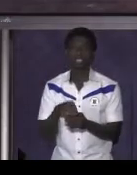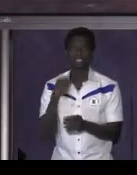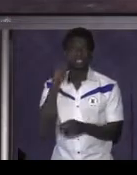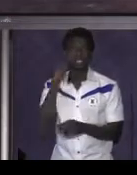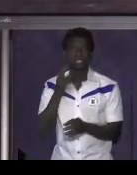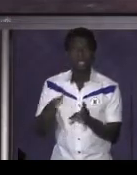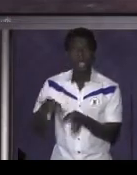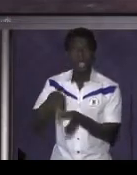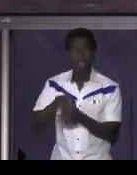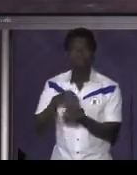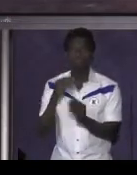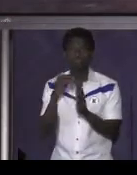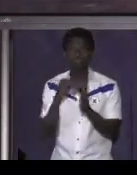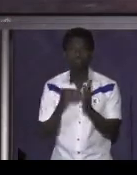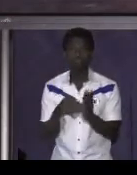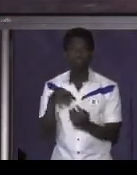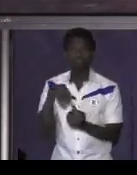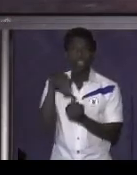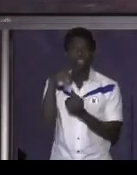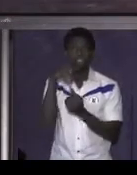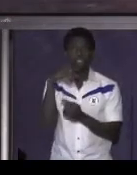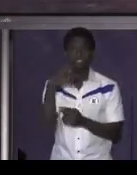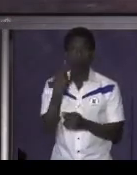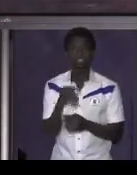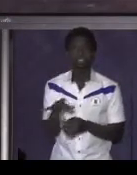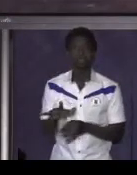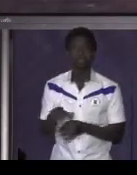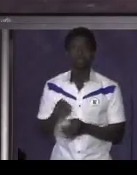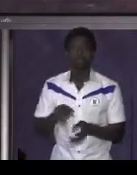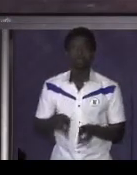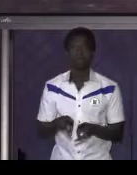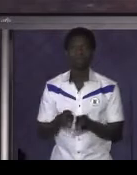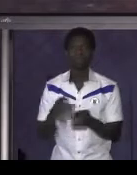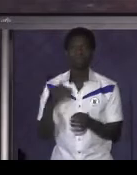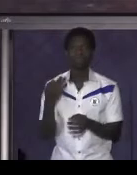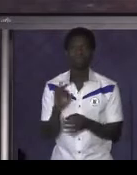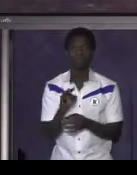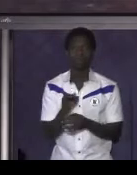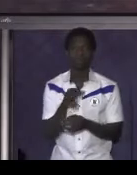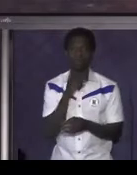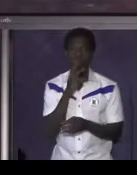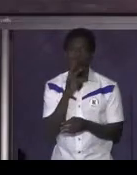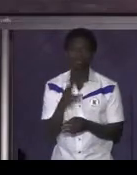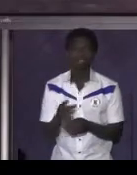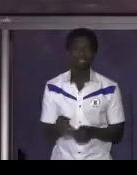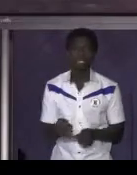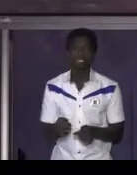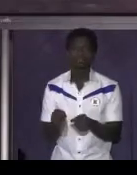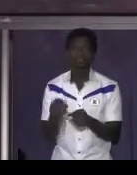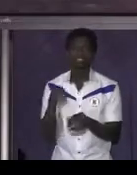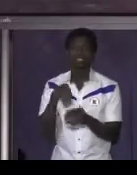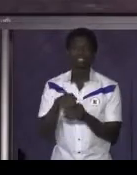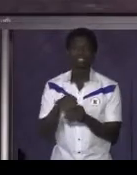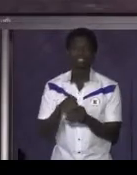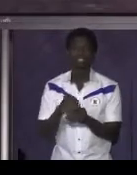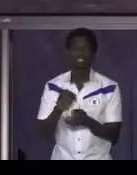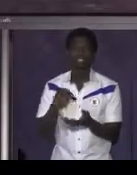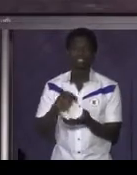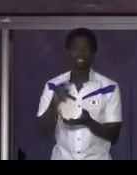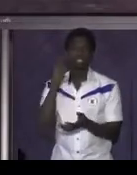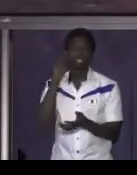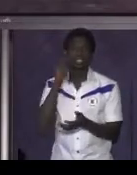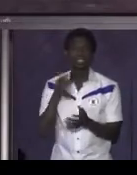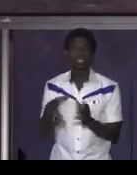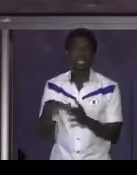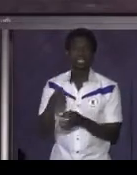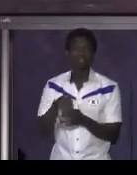include the following, except the common means of water transportation in Nigeria include the following, except